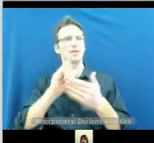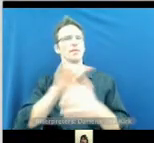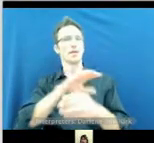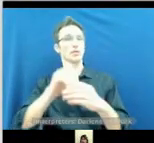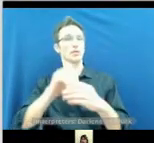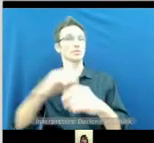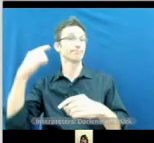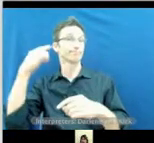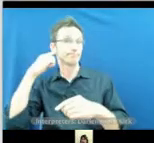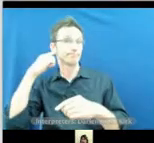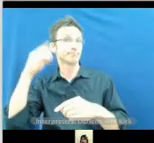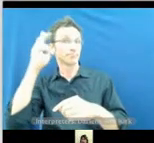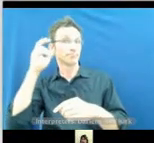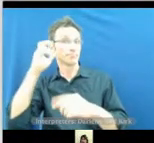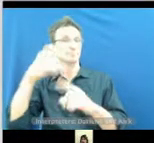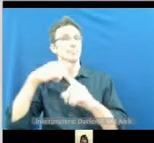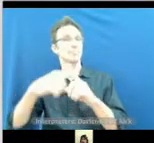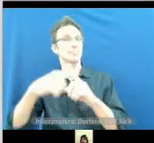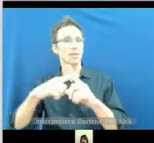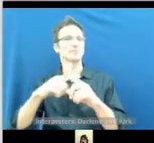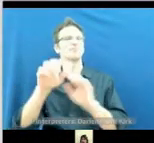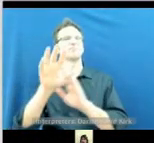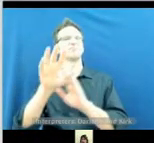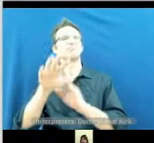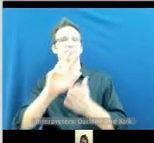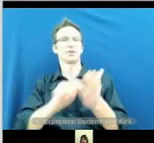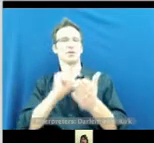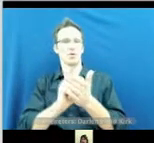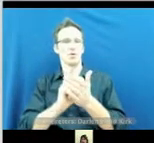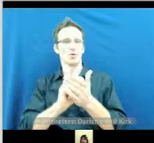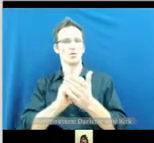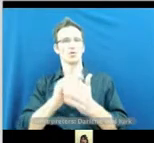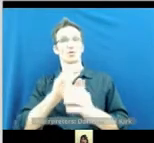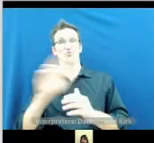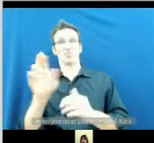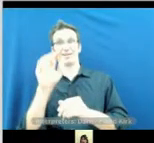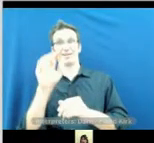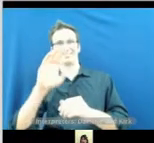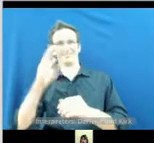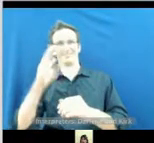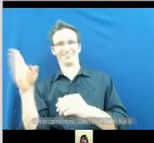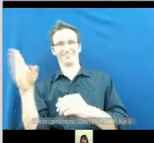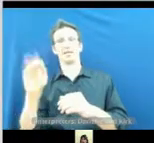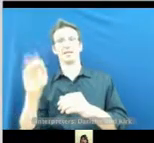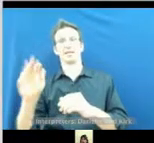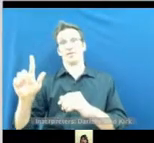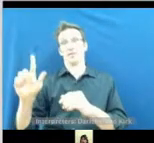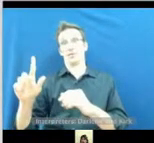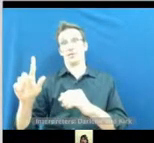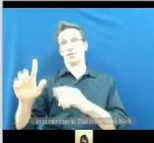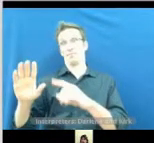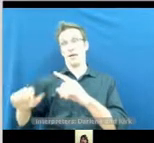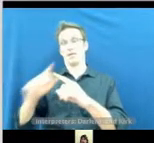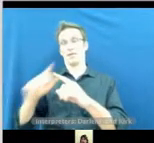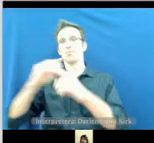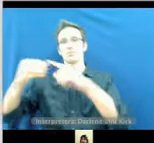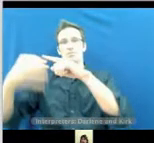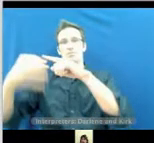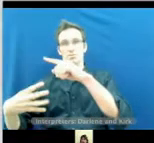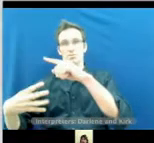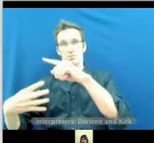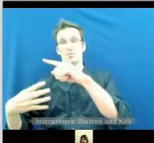far right. Click on the bottom corner and the menu will drop down. Click Detach